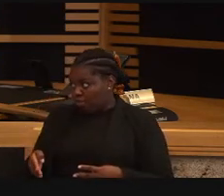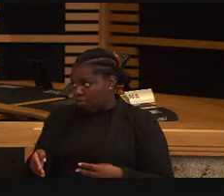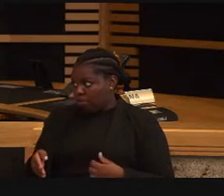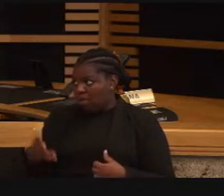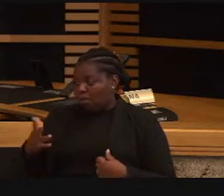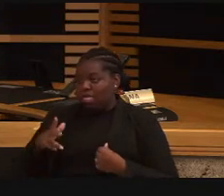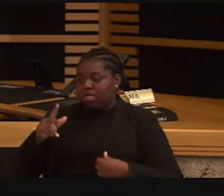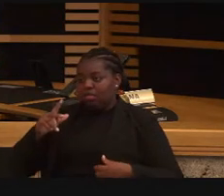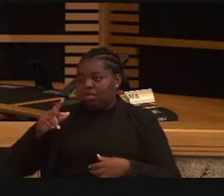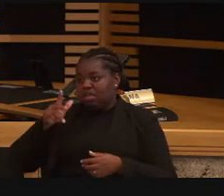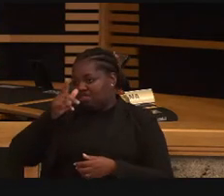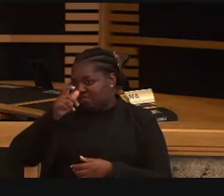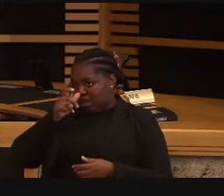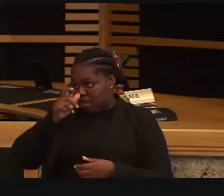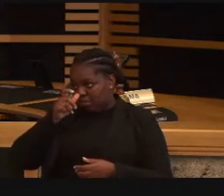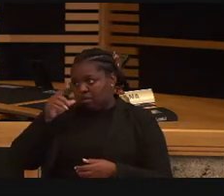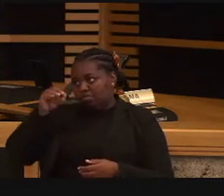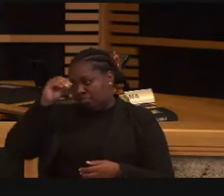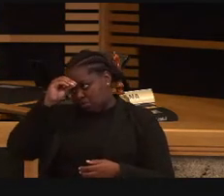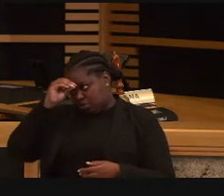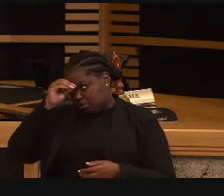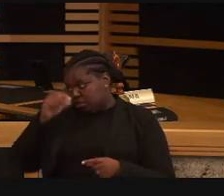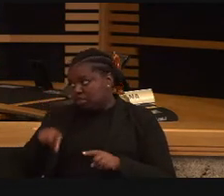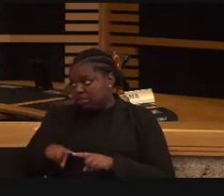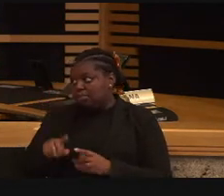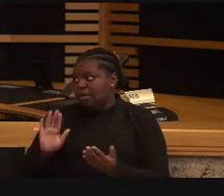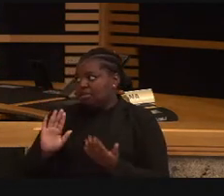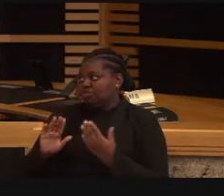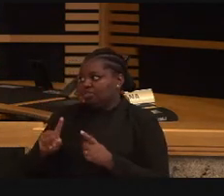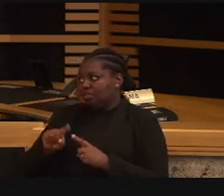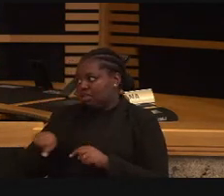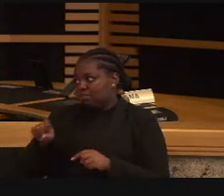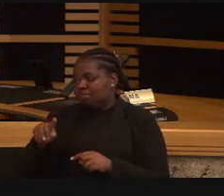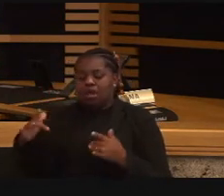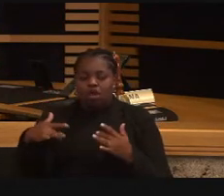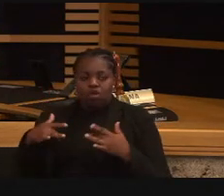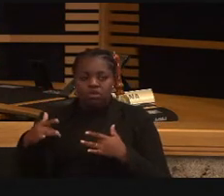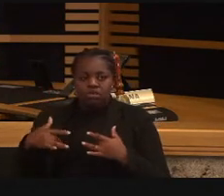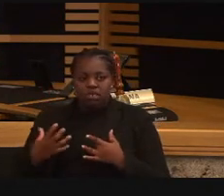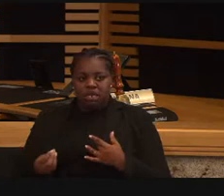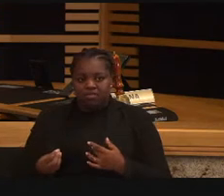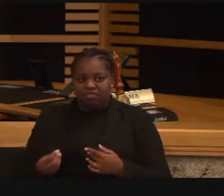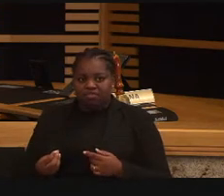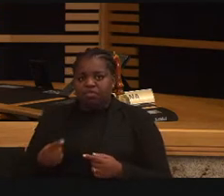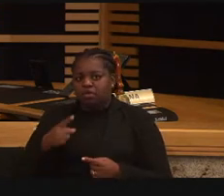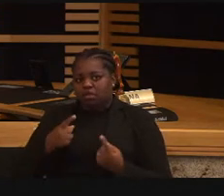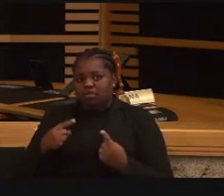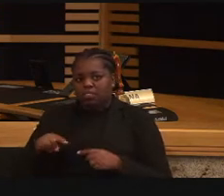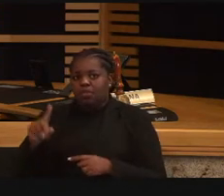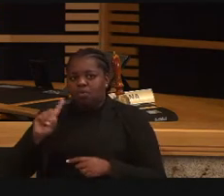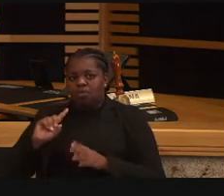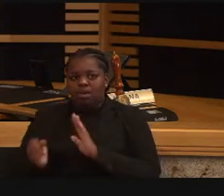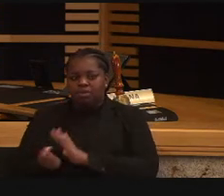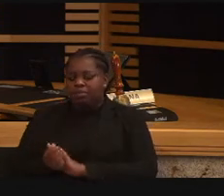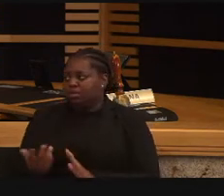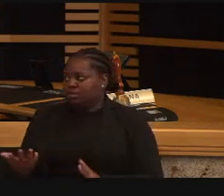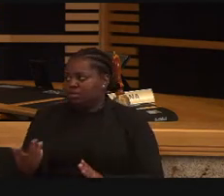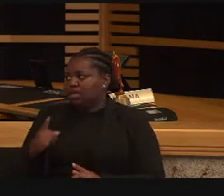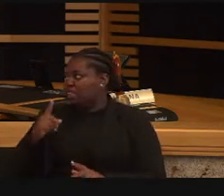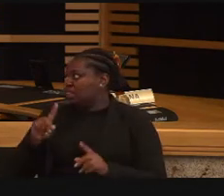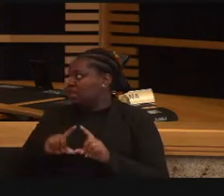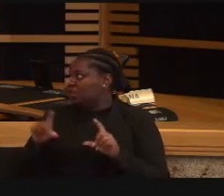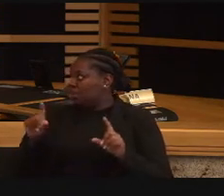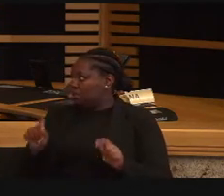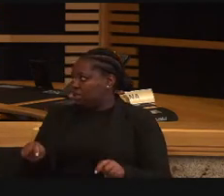Philippi police stations, as far as traffics are concerned in the Western Cape. And you come. What happened in the Western